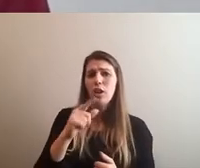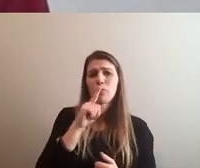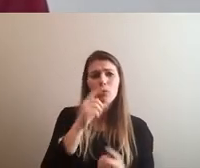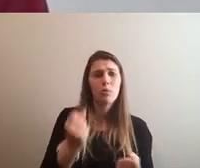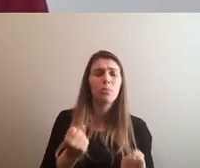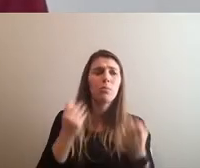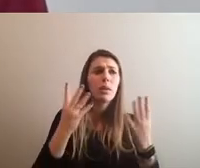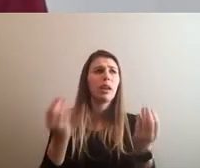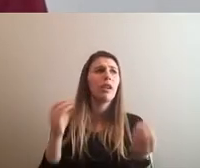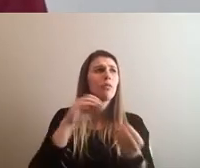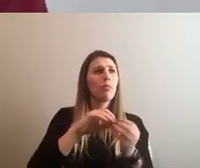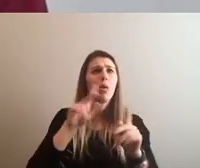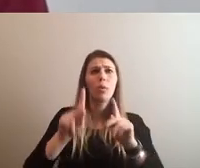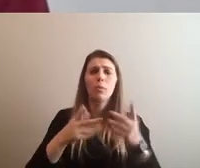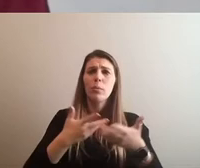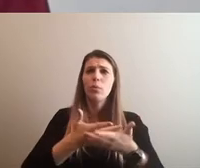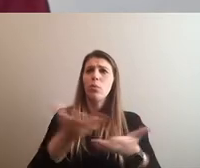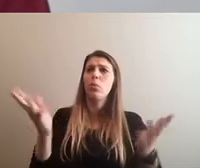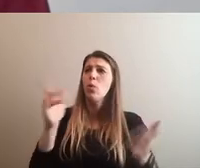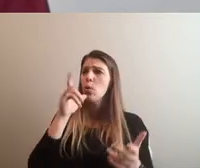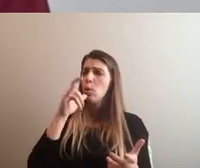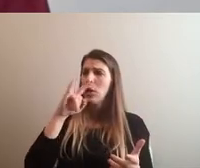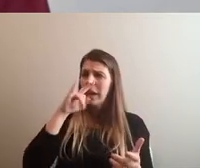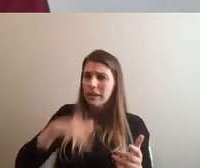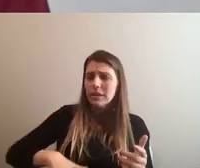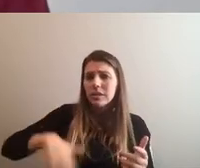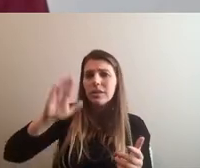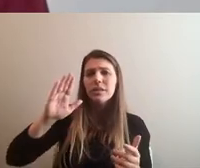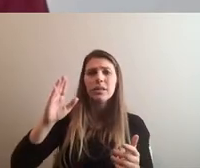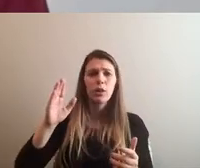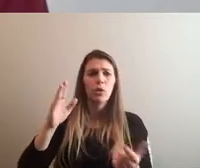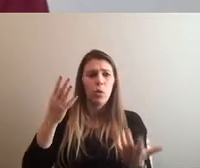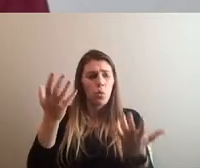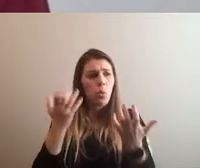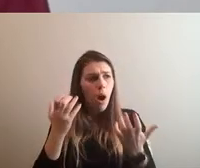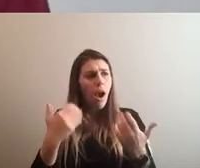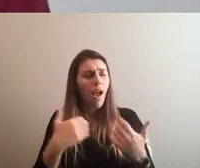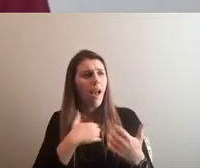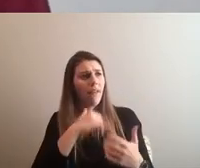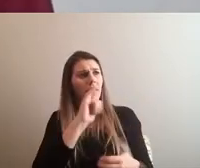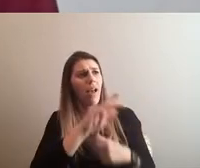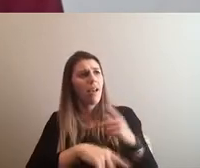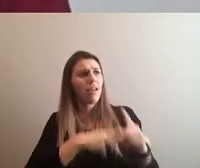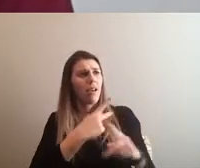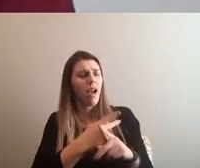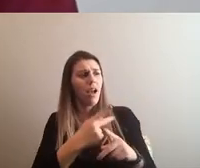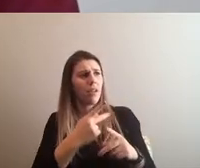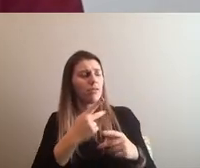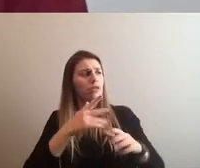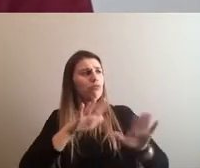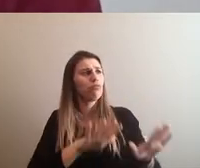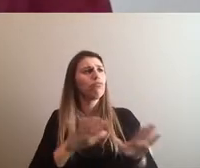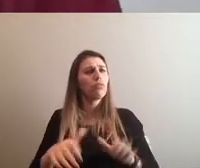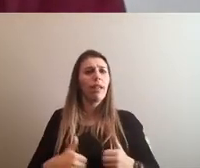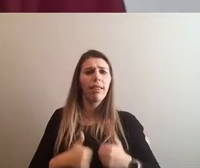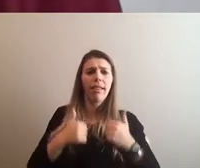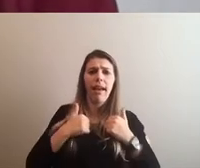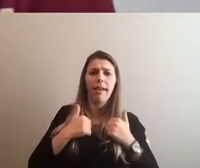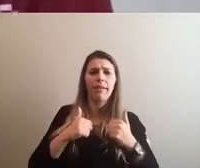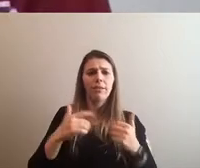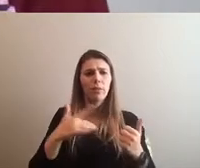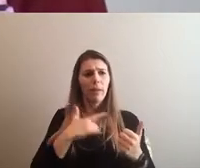of more of you know the kids like her who would be you know wanting to have such kind of relaxed life where they could you